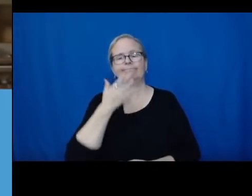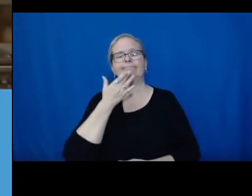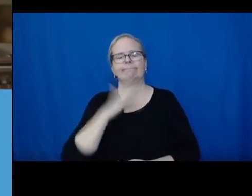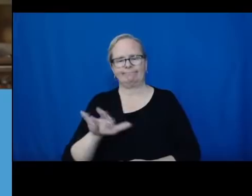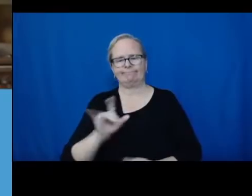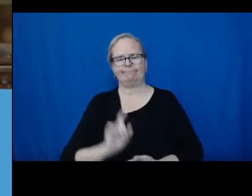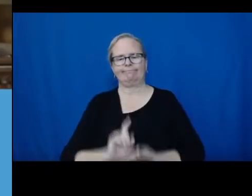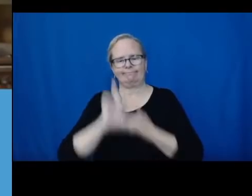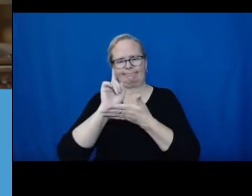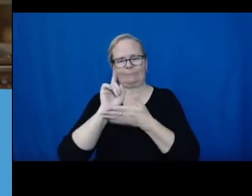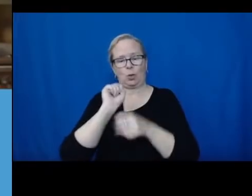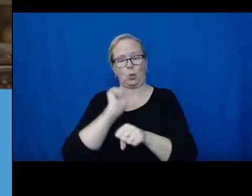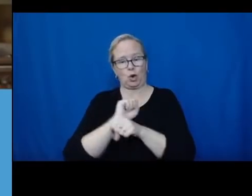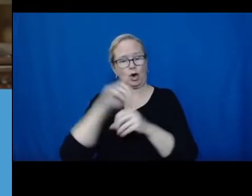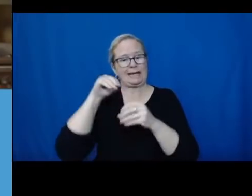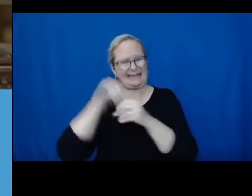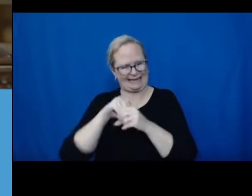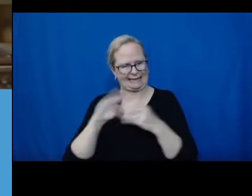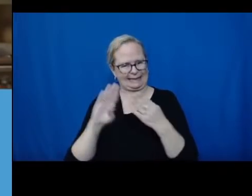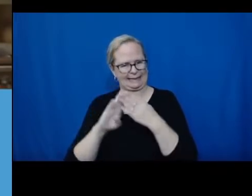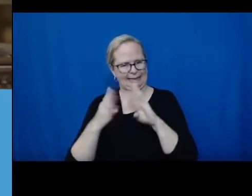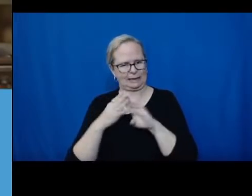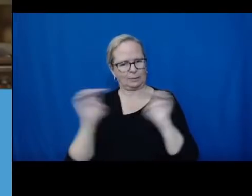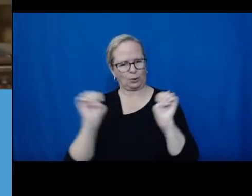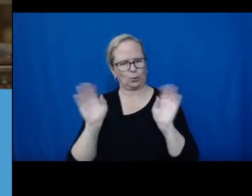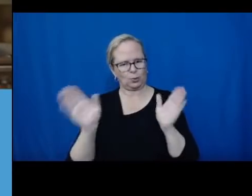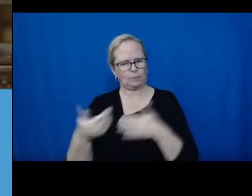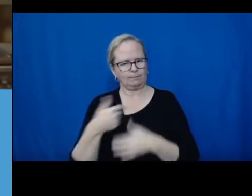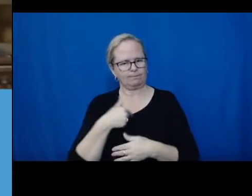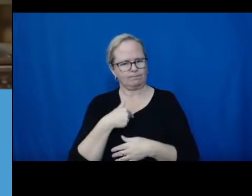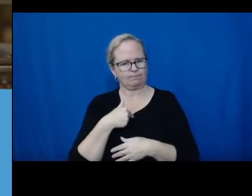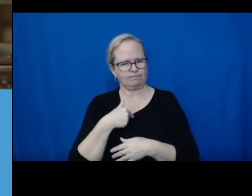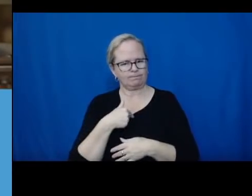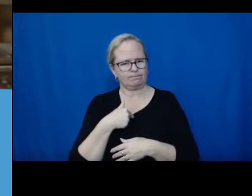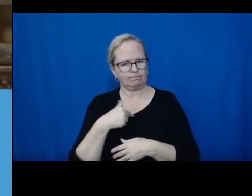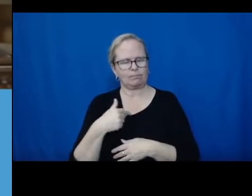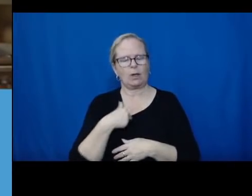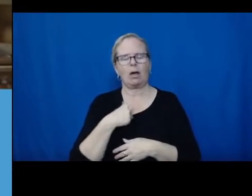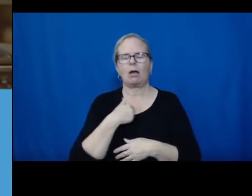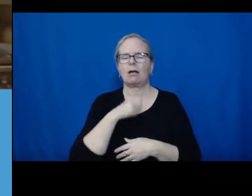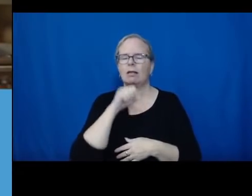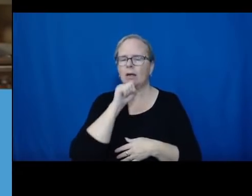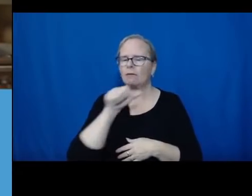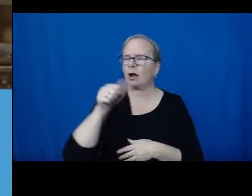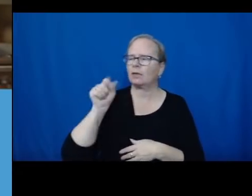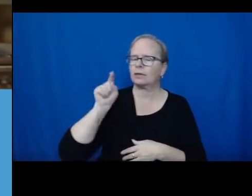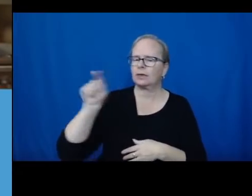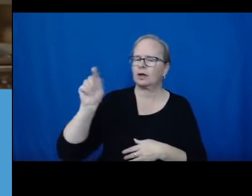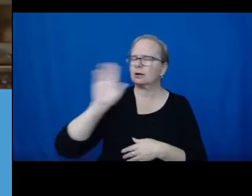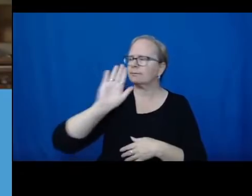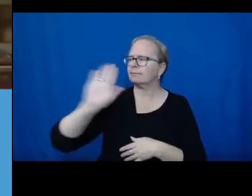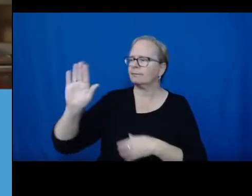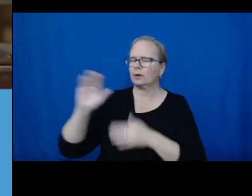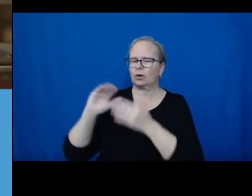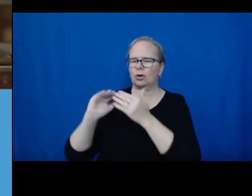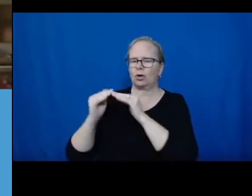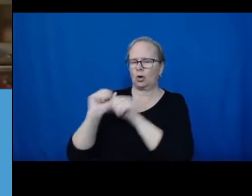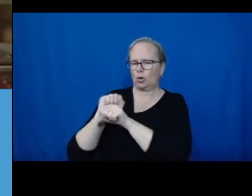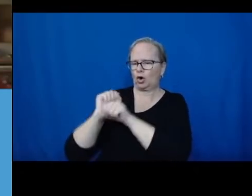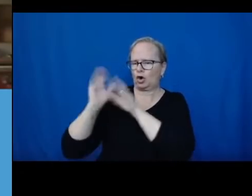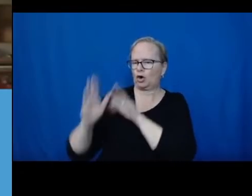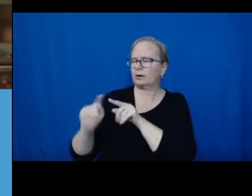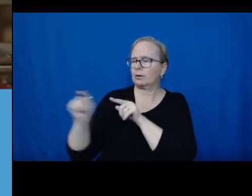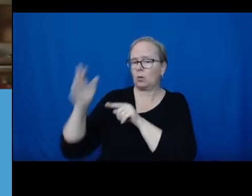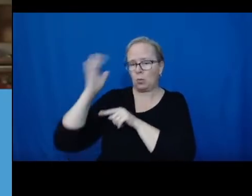and in the urban areas. And I'd love to hear the contrast from my colleagues, because I walk into work and there's